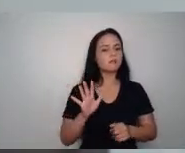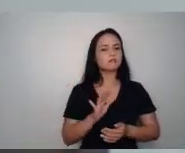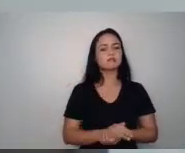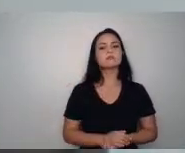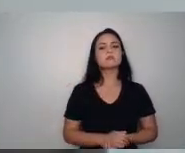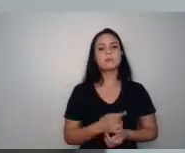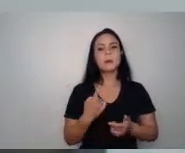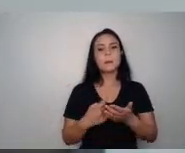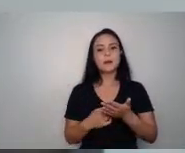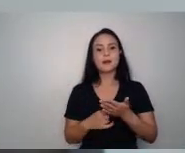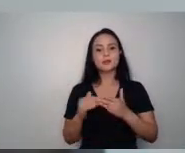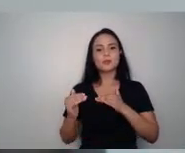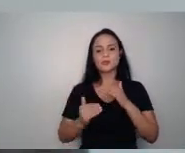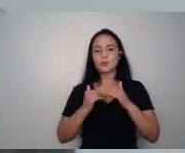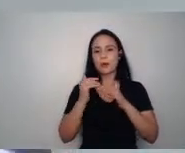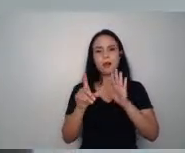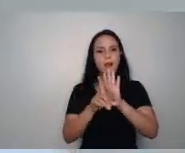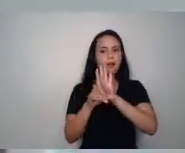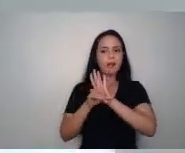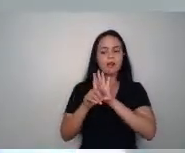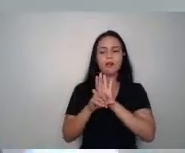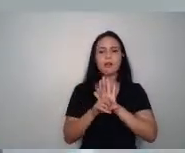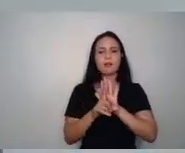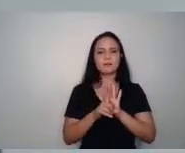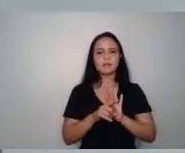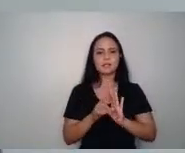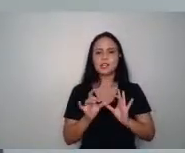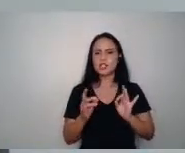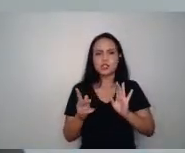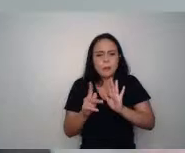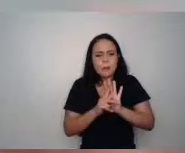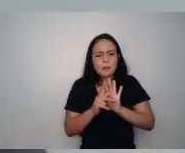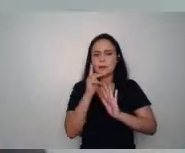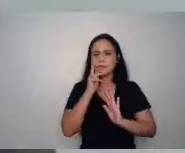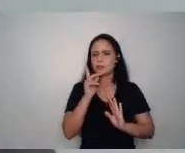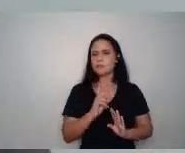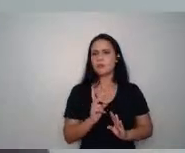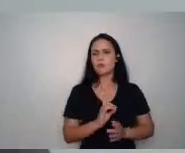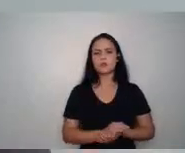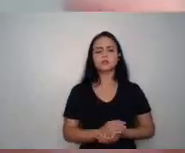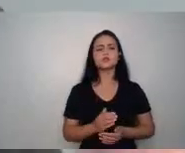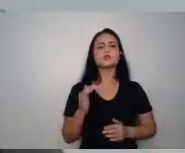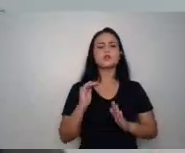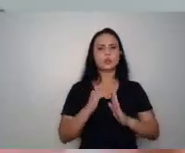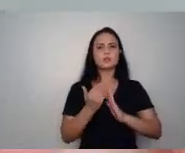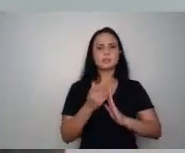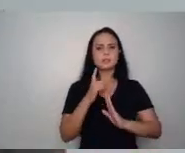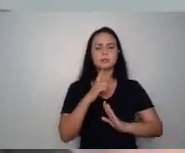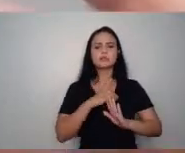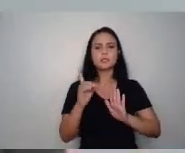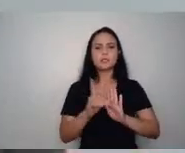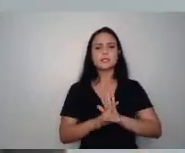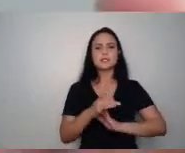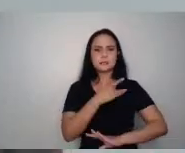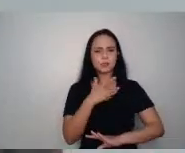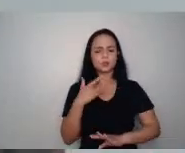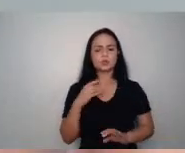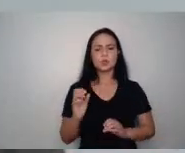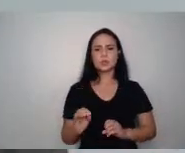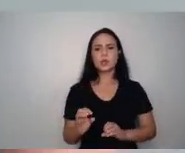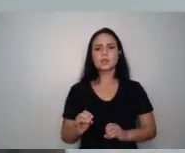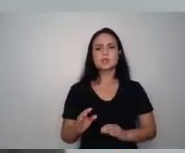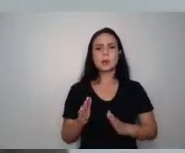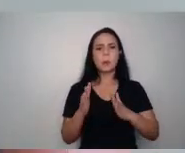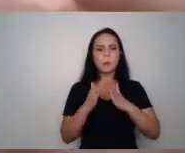the Constitution. That is a social pact. That's not something that I'm mentioning. So